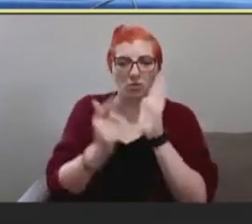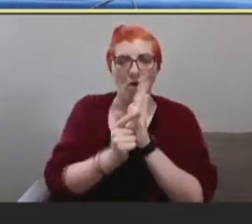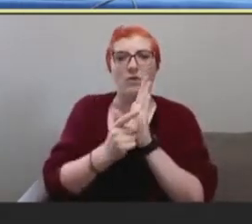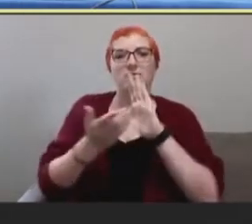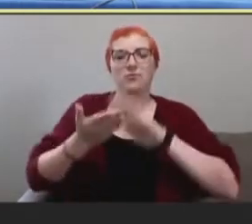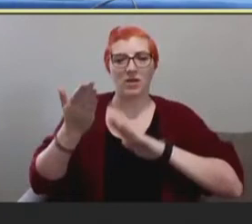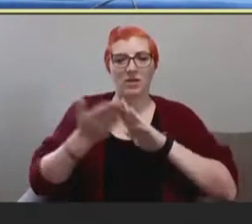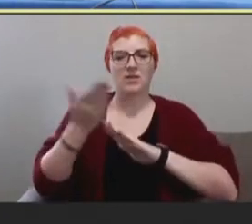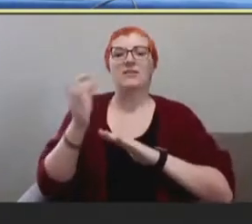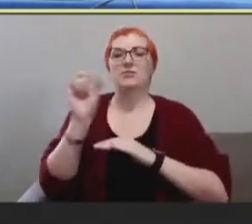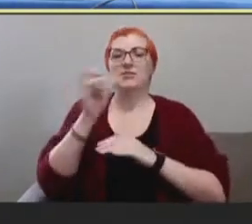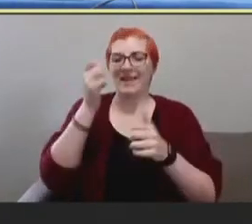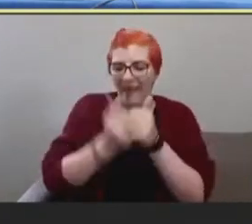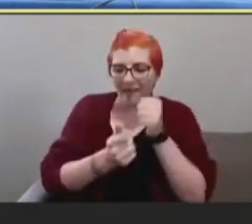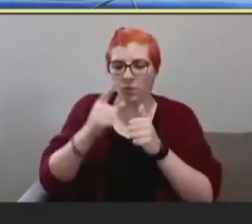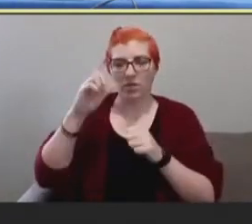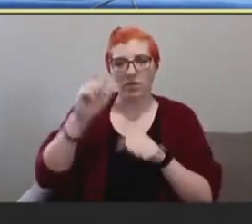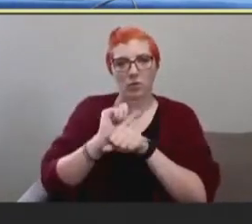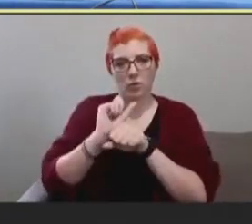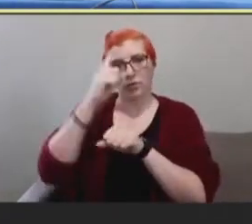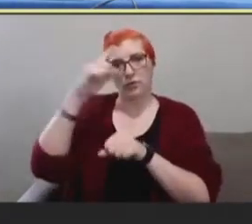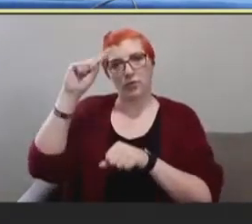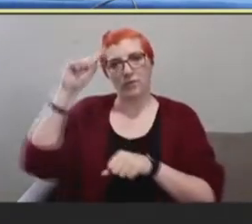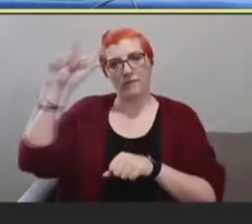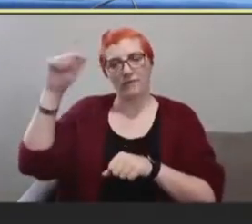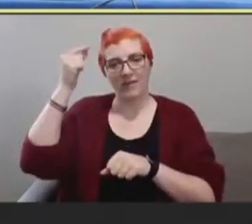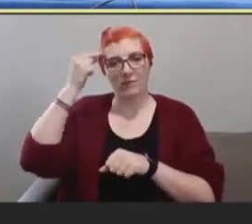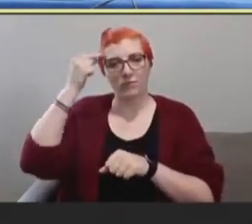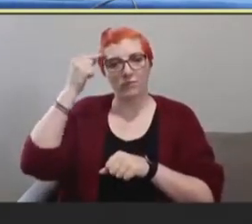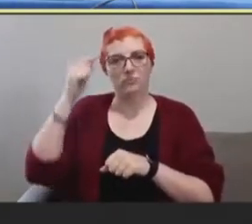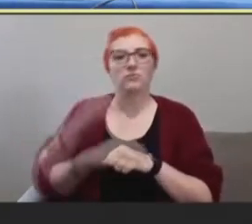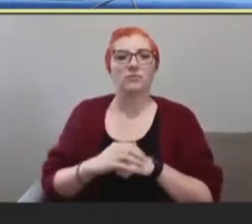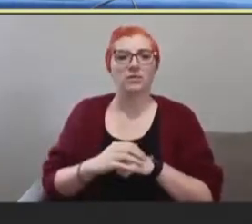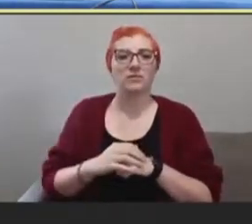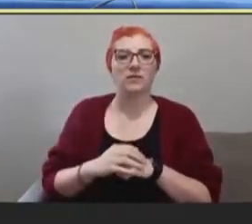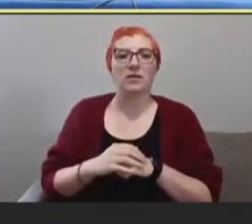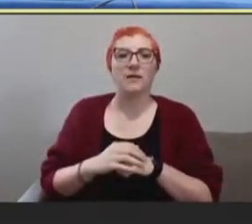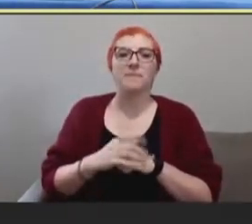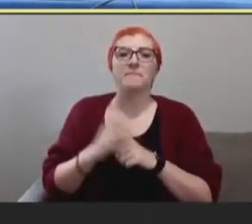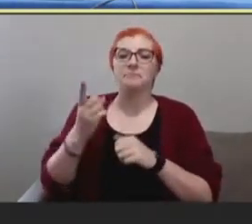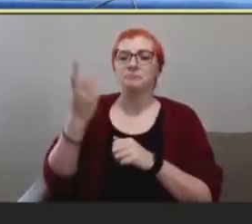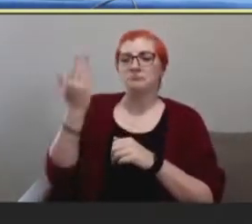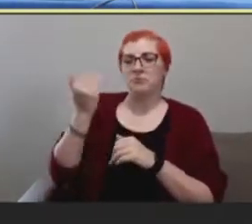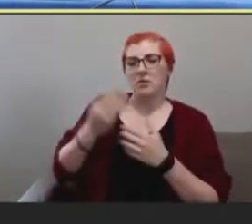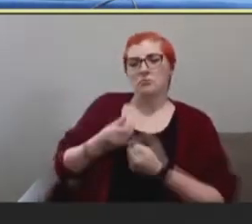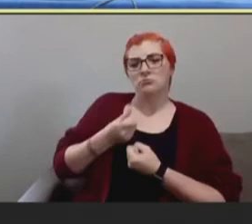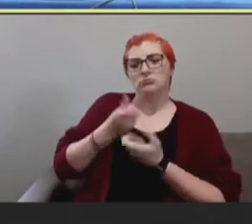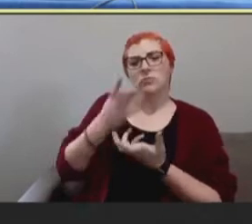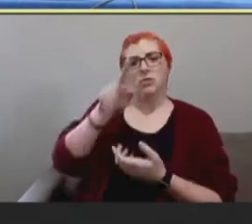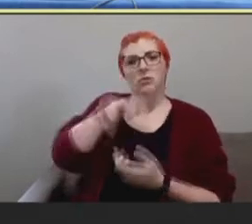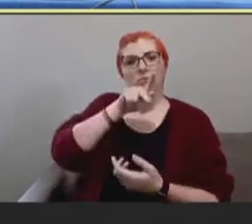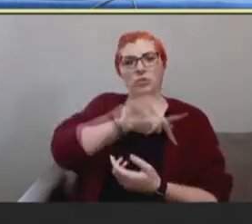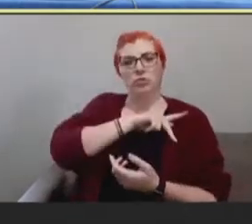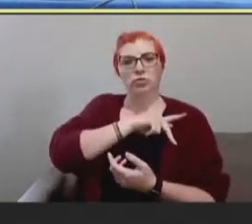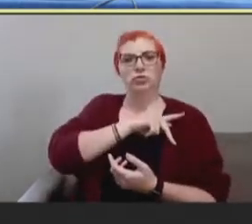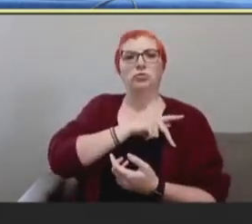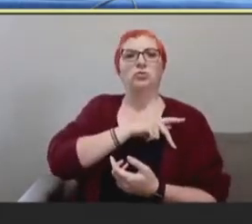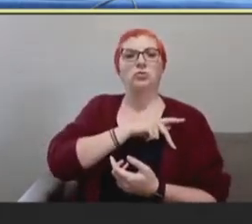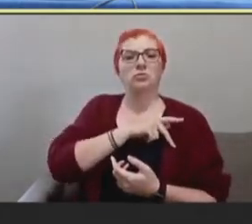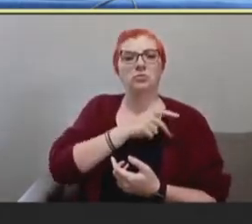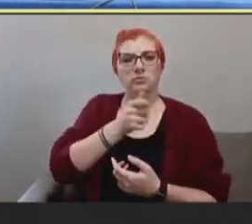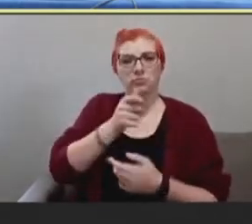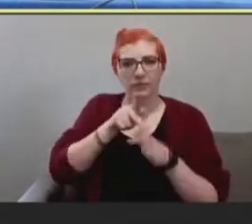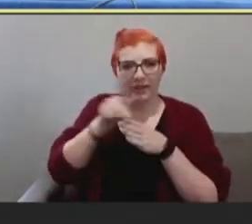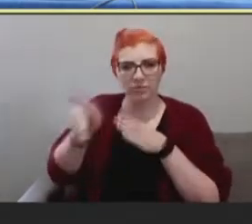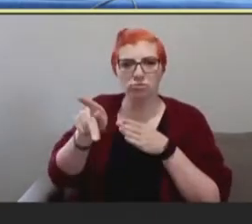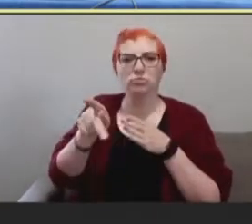federal government. These members previously provided information about their personal, professional, and financial interests. Each voting member's financial